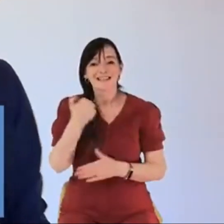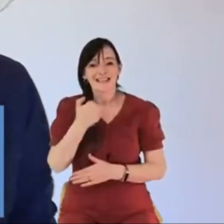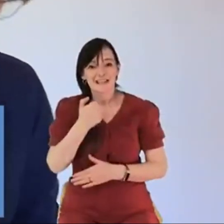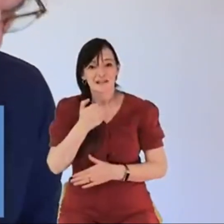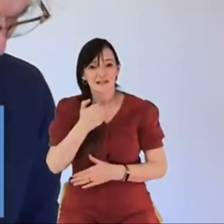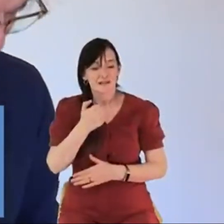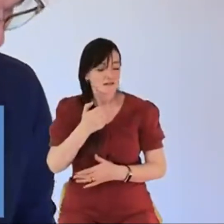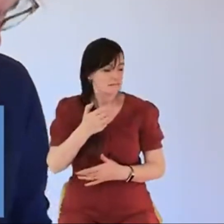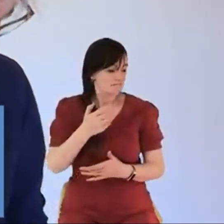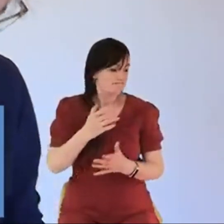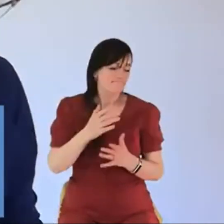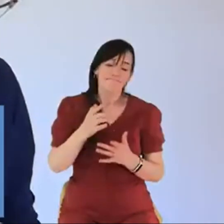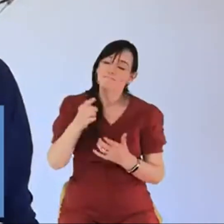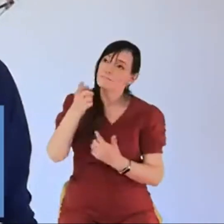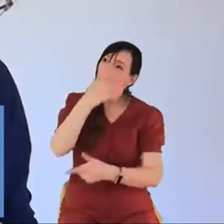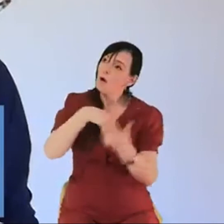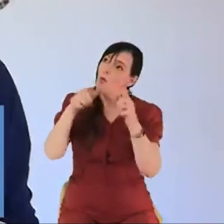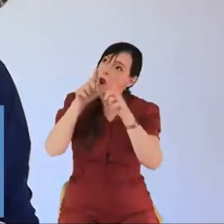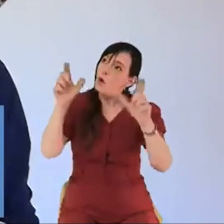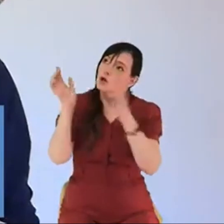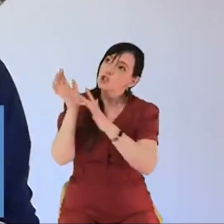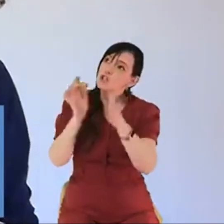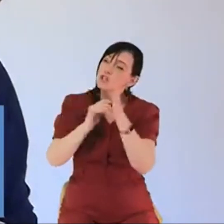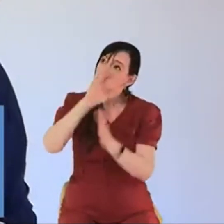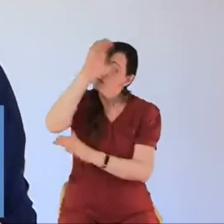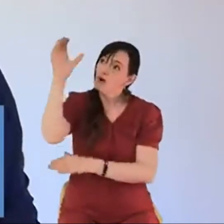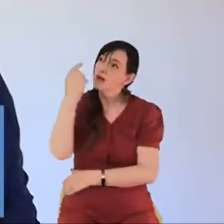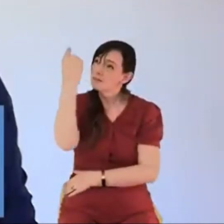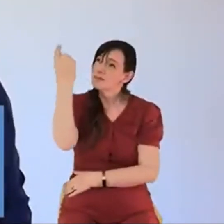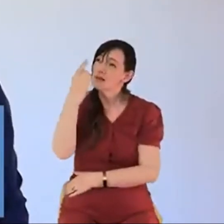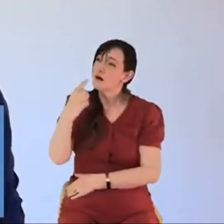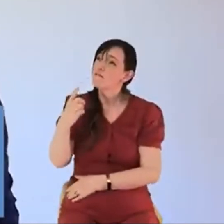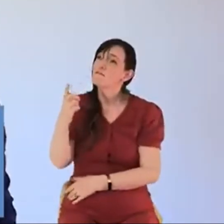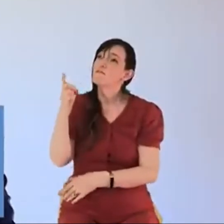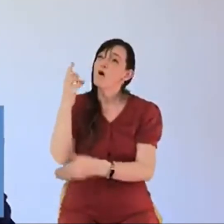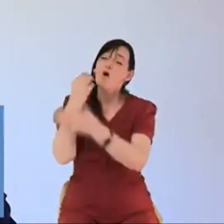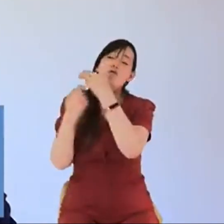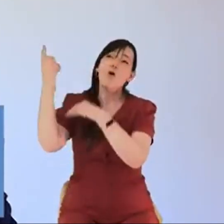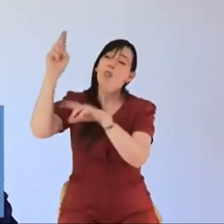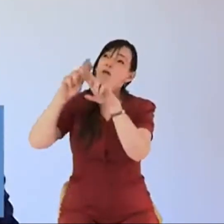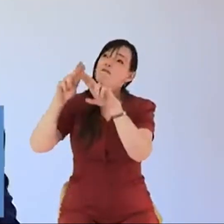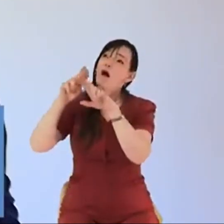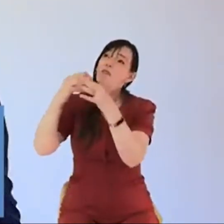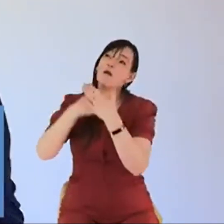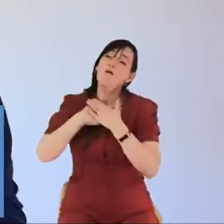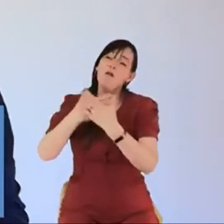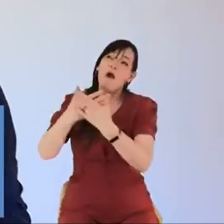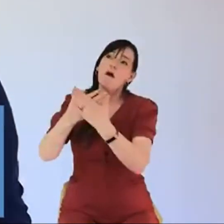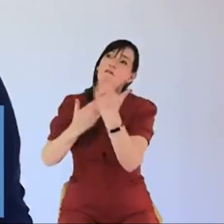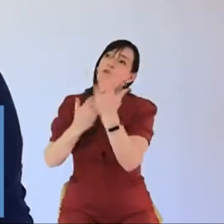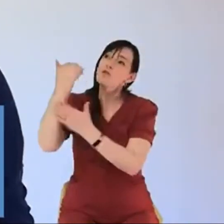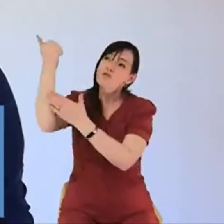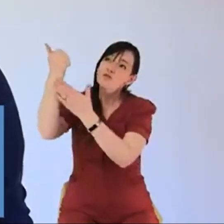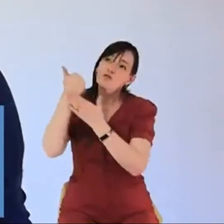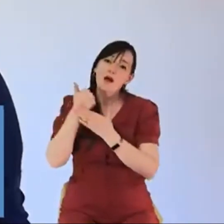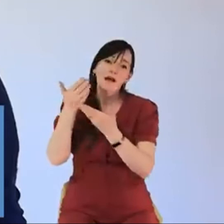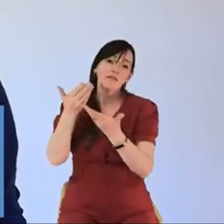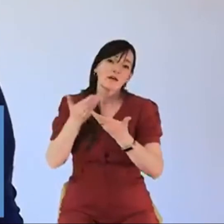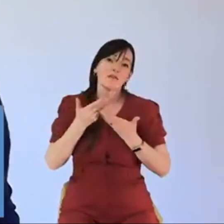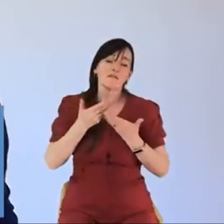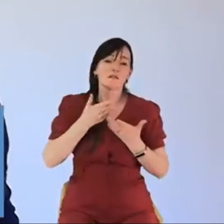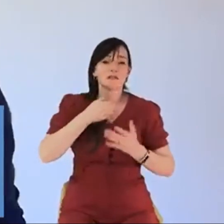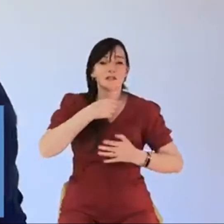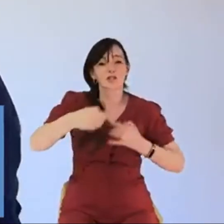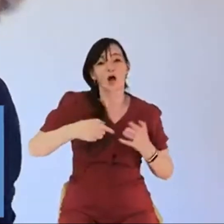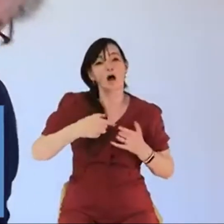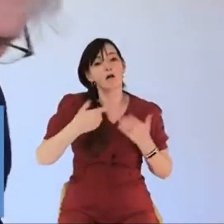lord jesus christ himself and god our father who loved us and by his grace gave us eternal encouragement and